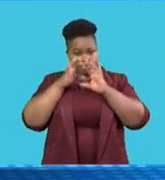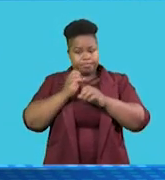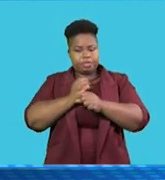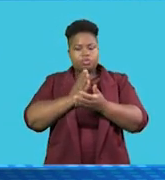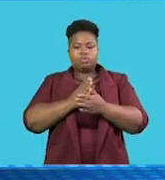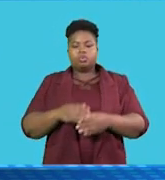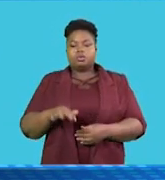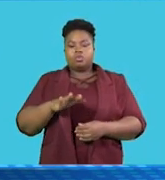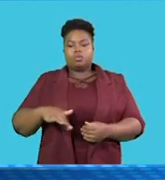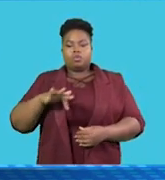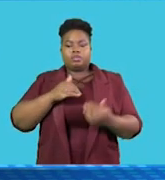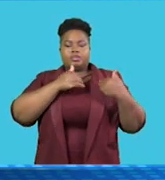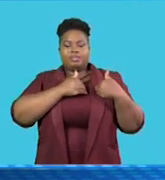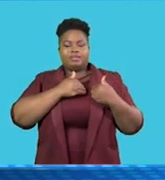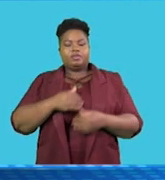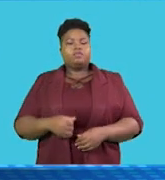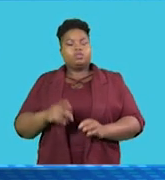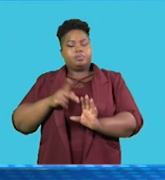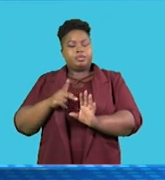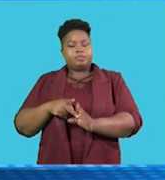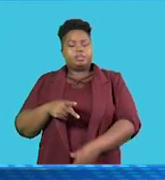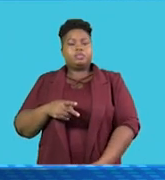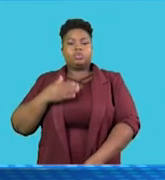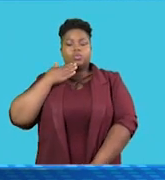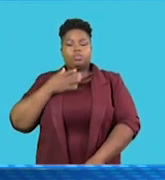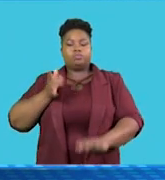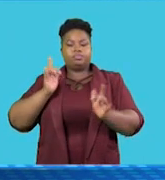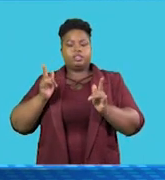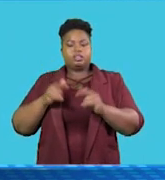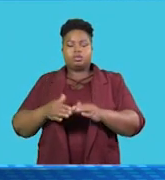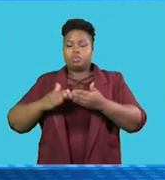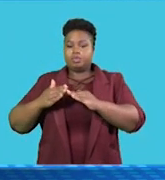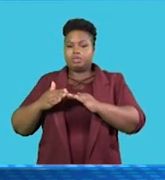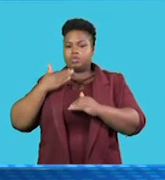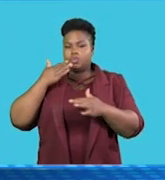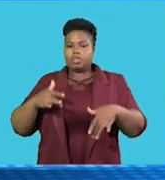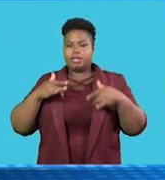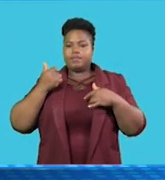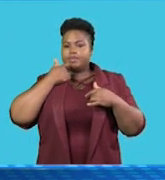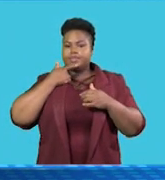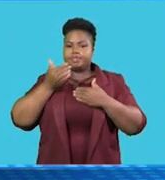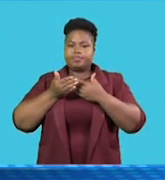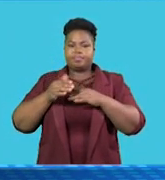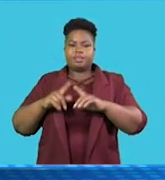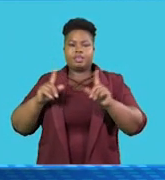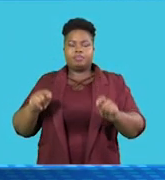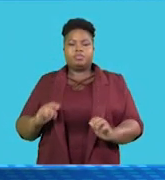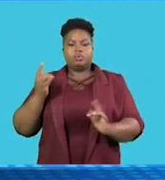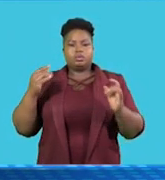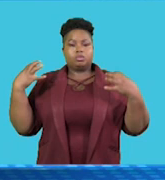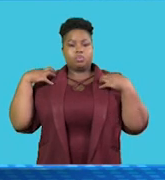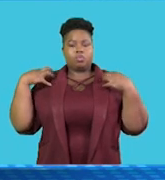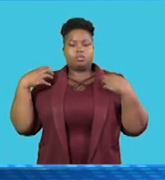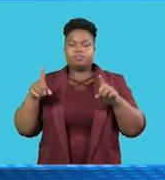ensure the safety and security of participants, spectators, communities living near the Cape Town City Hall, as well